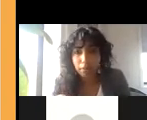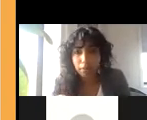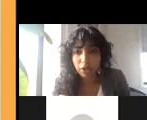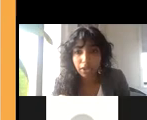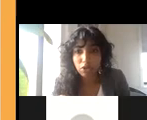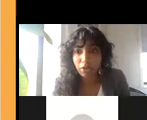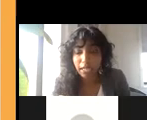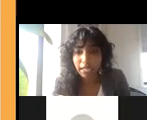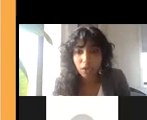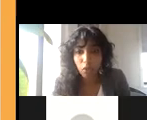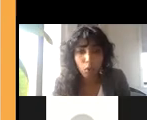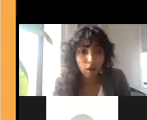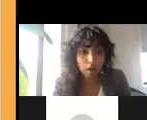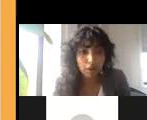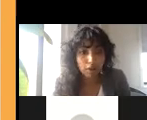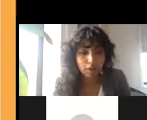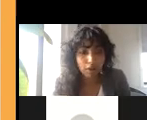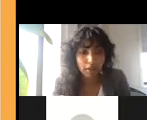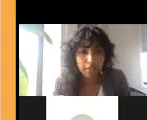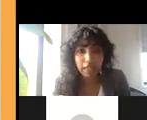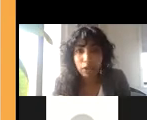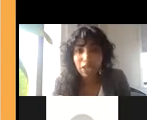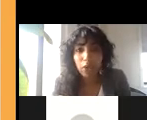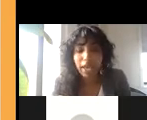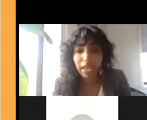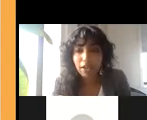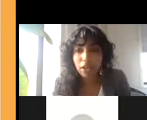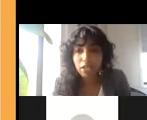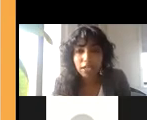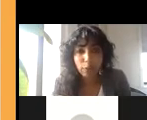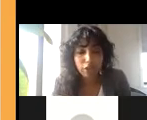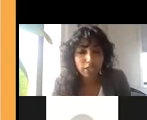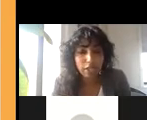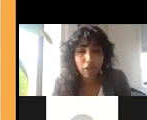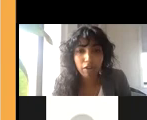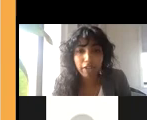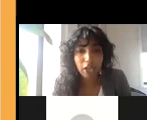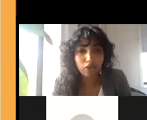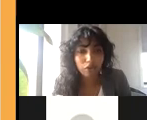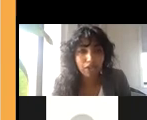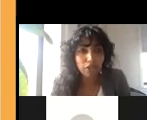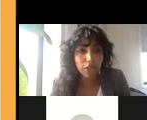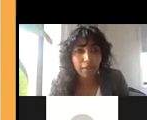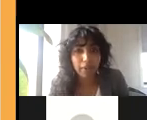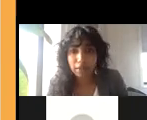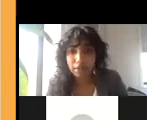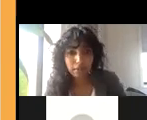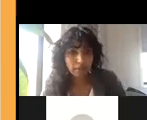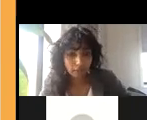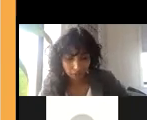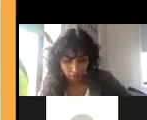or Miriam directly, or I think it would be okay to put yourself on video if you'd rather share that way.